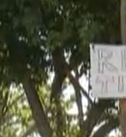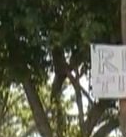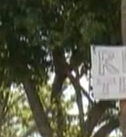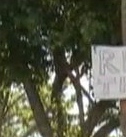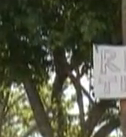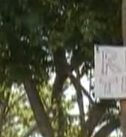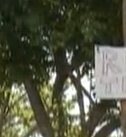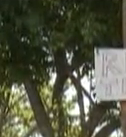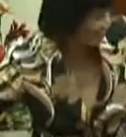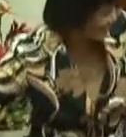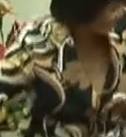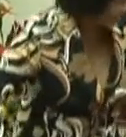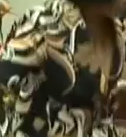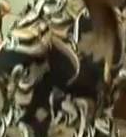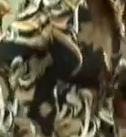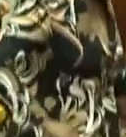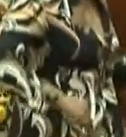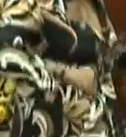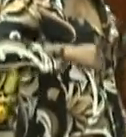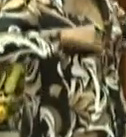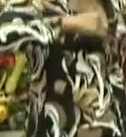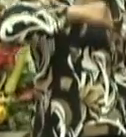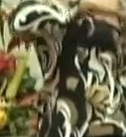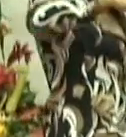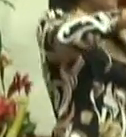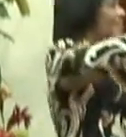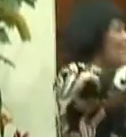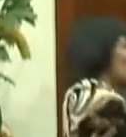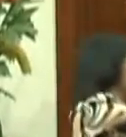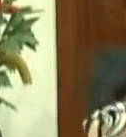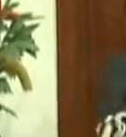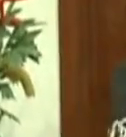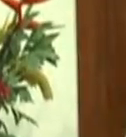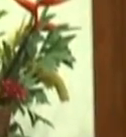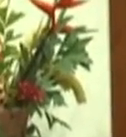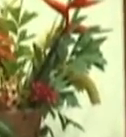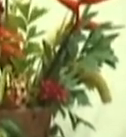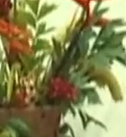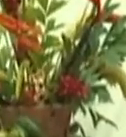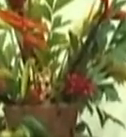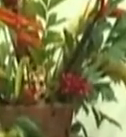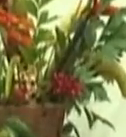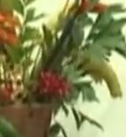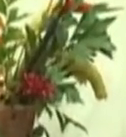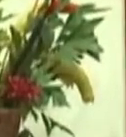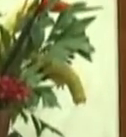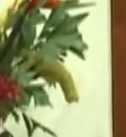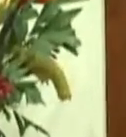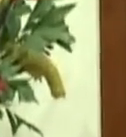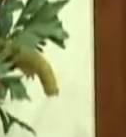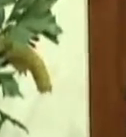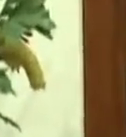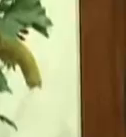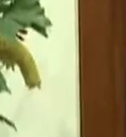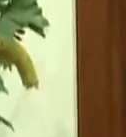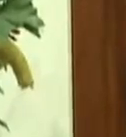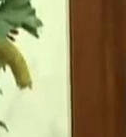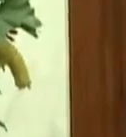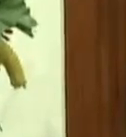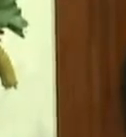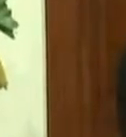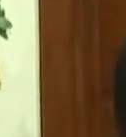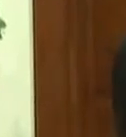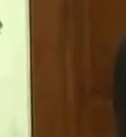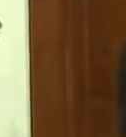was reparation. However, after holding bilateral talks with Jamaica's Prime Minister Portia Simpson Miller and